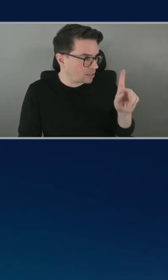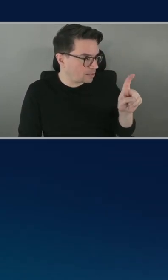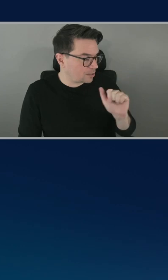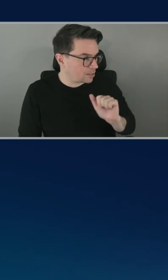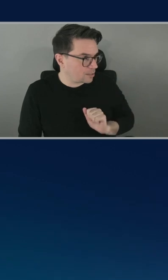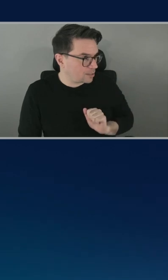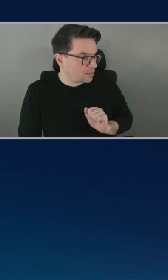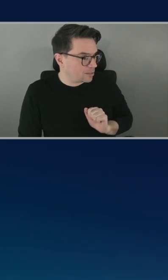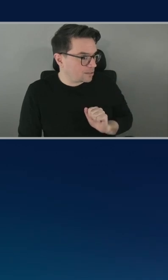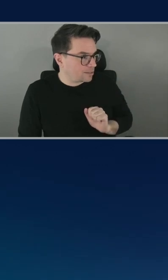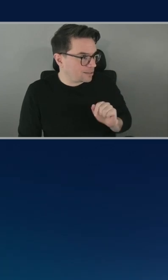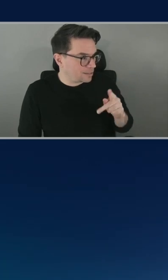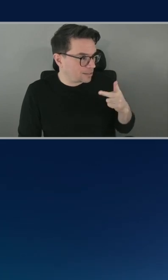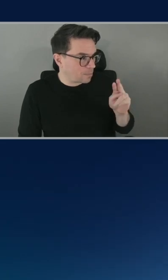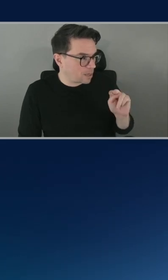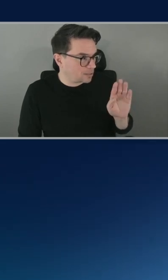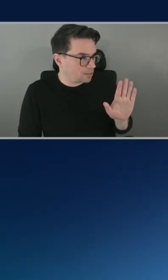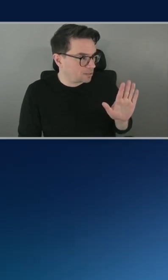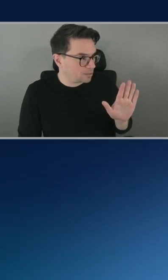Maybe.